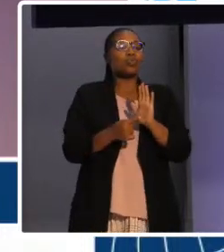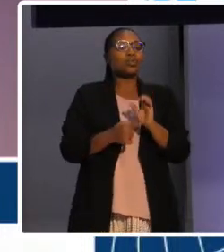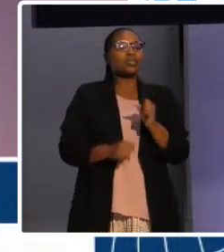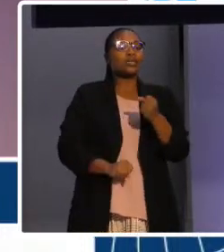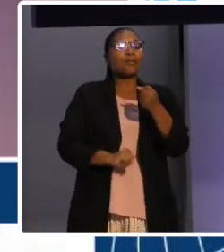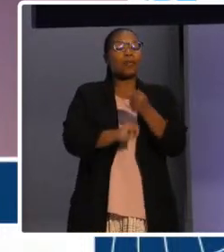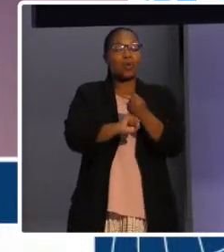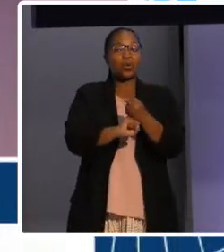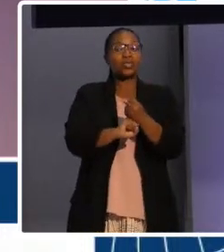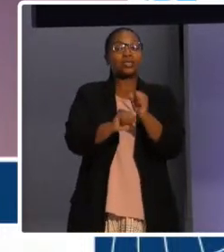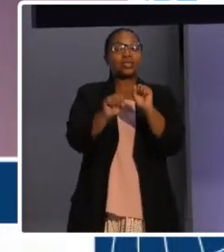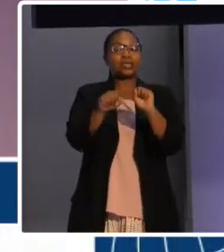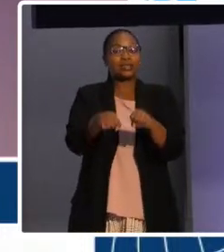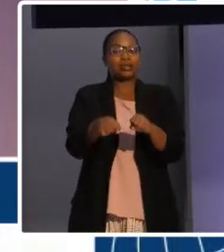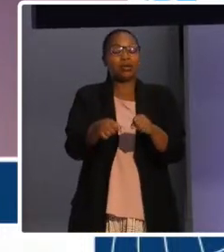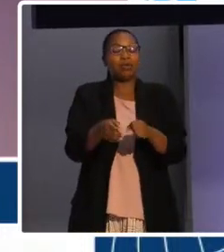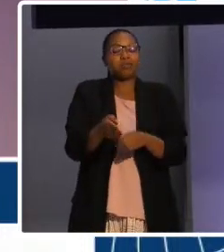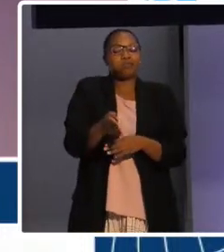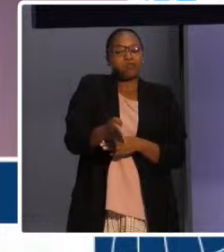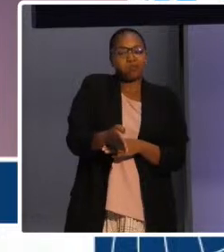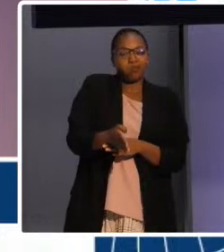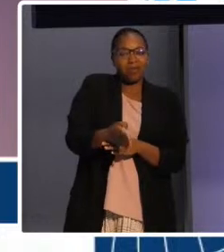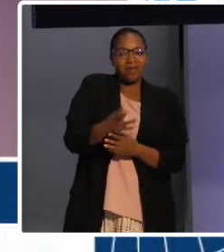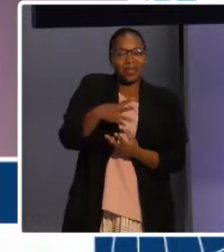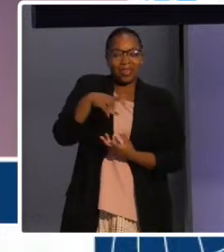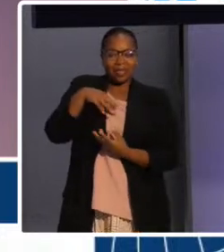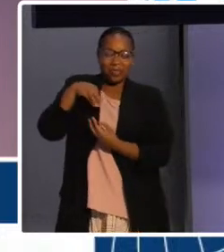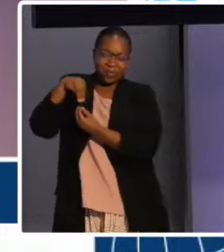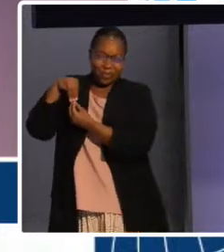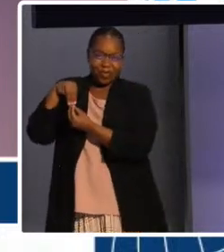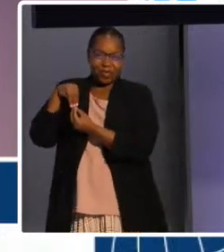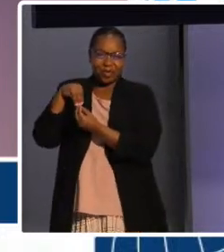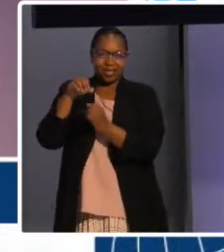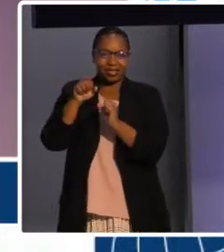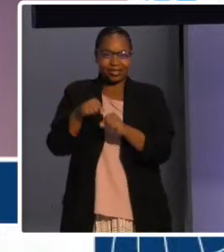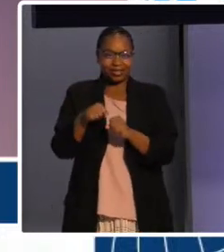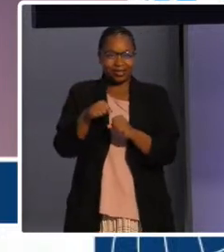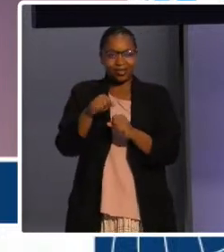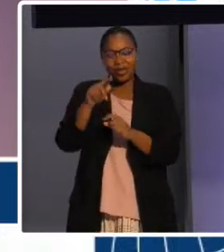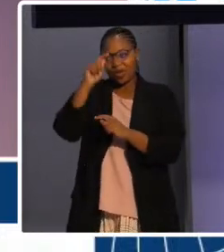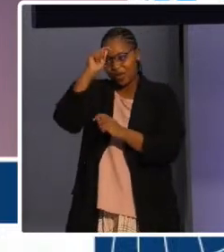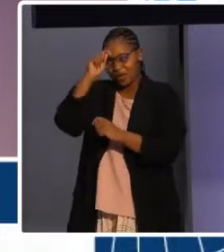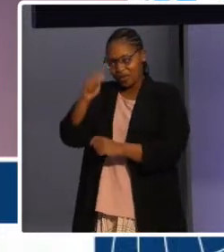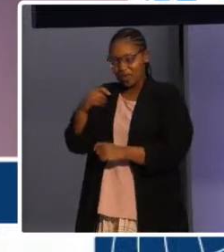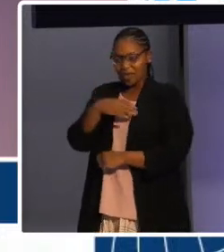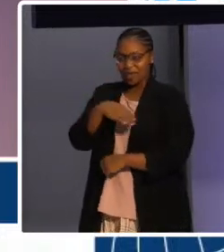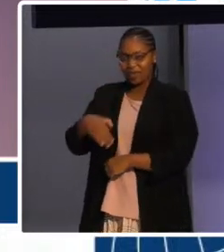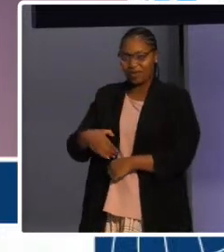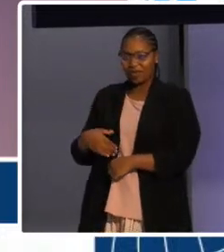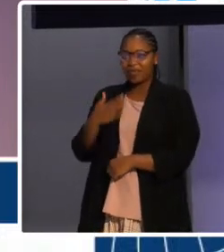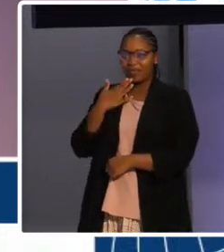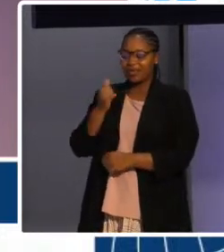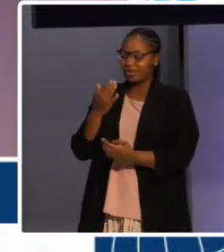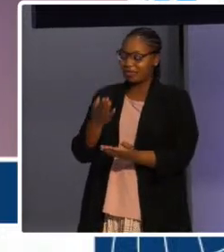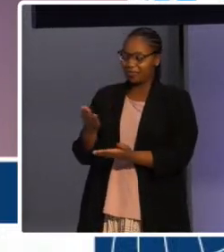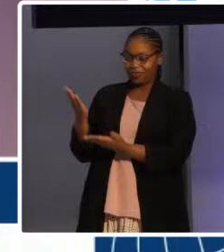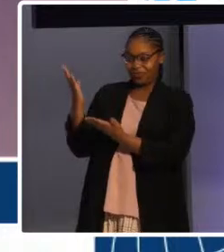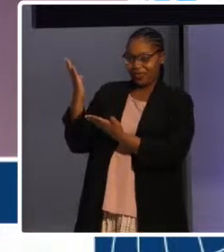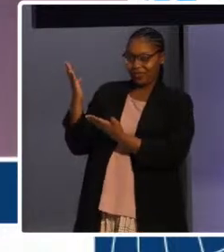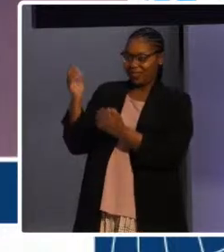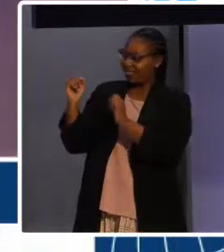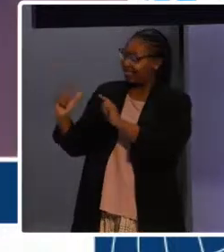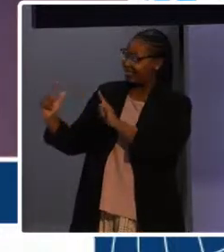here with you in spirit. Honorable President, please, the floor is yours.